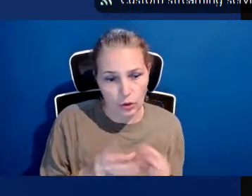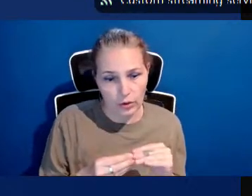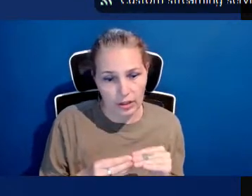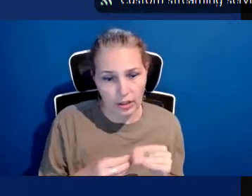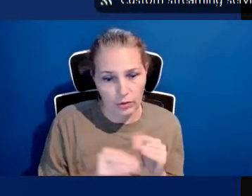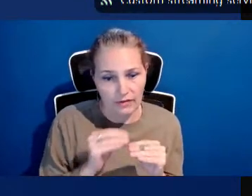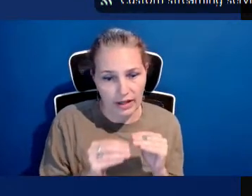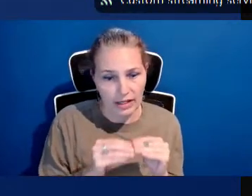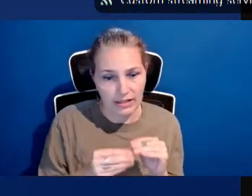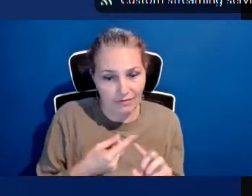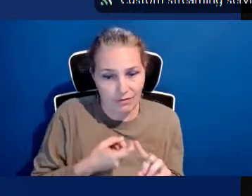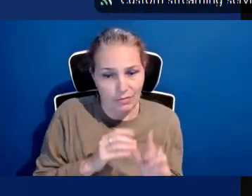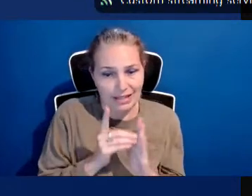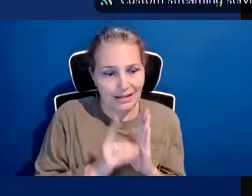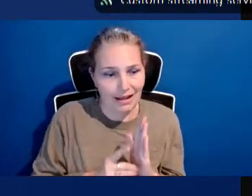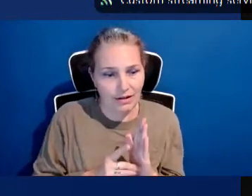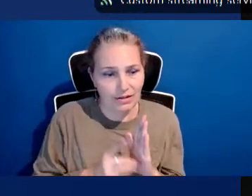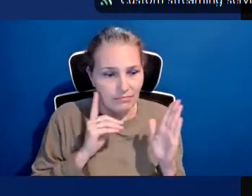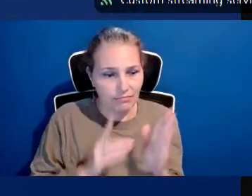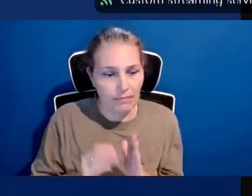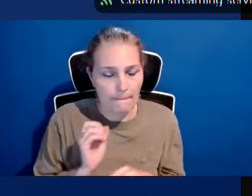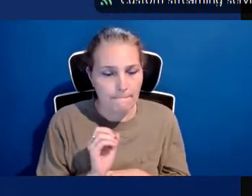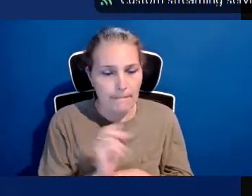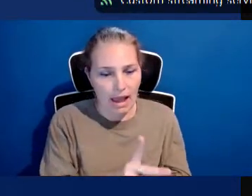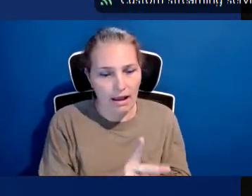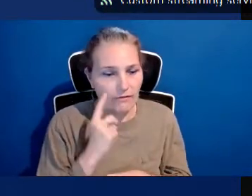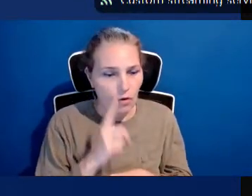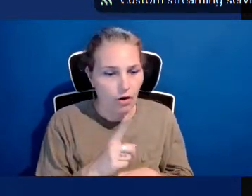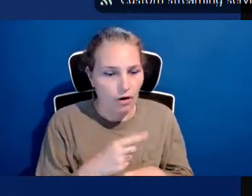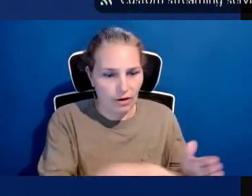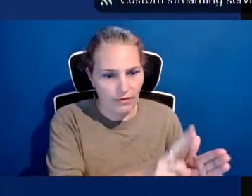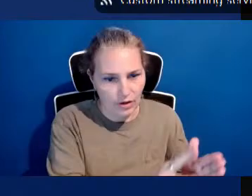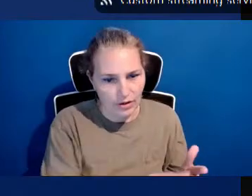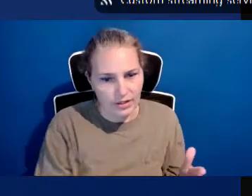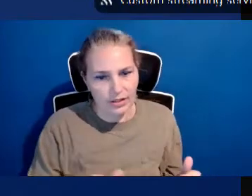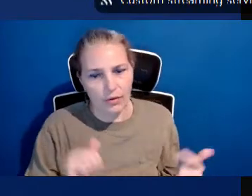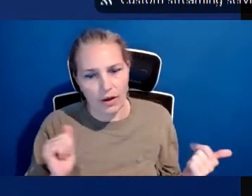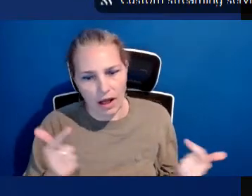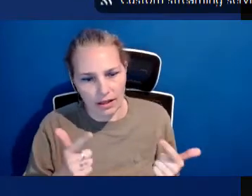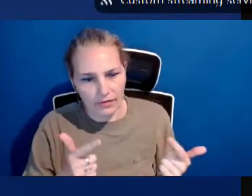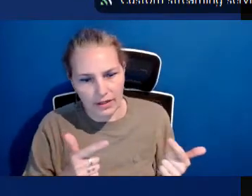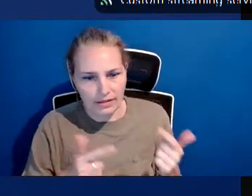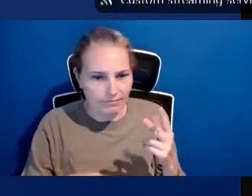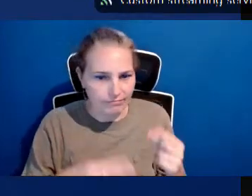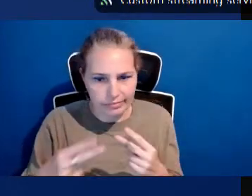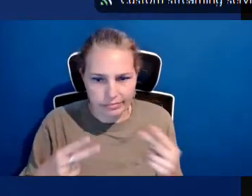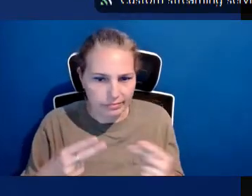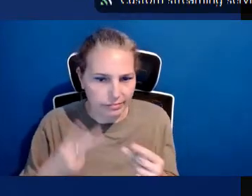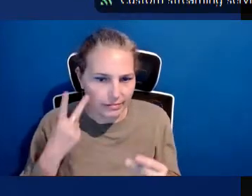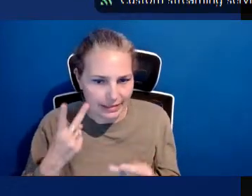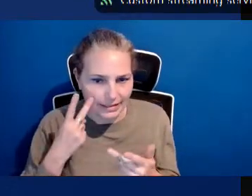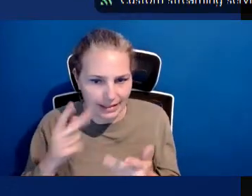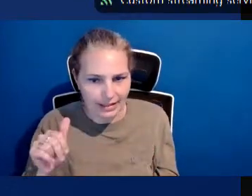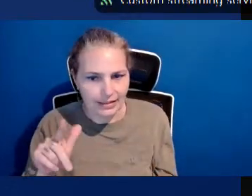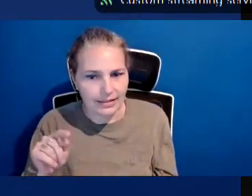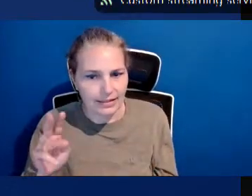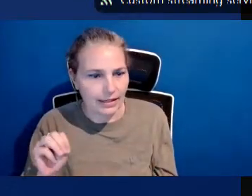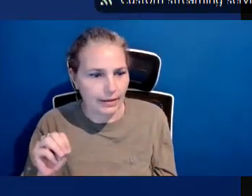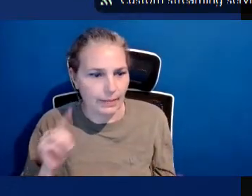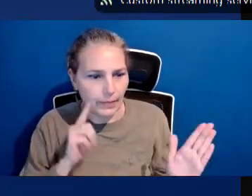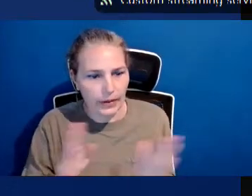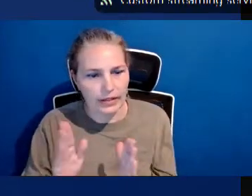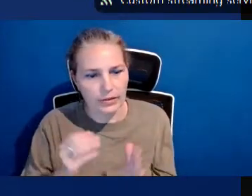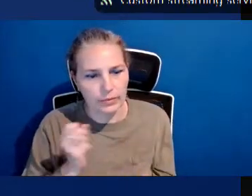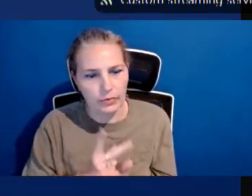pending clearances, such as a will serve letter from the water purveyor, and 18 projects are ready for issuance pending